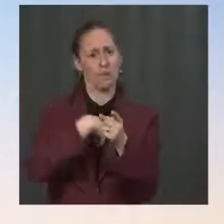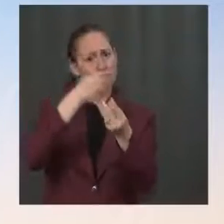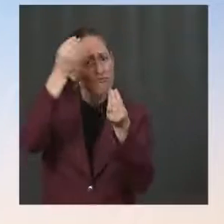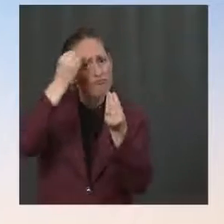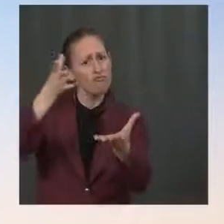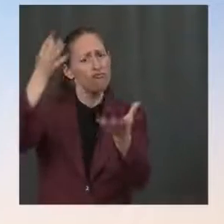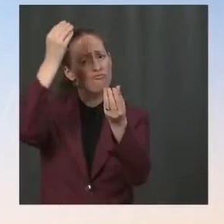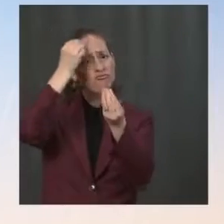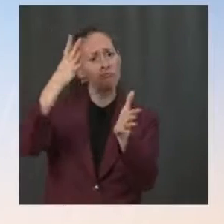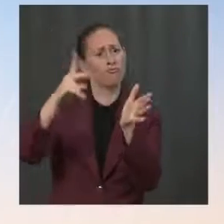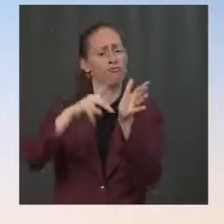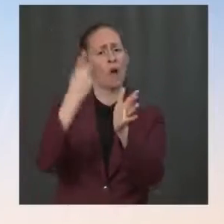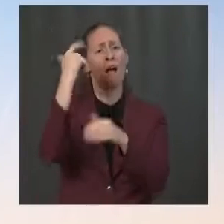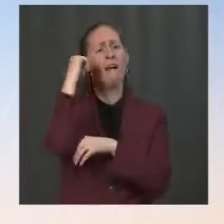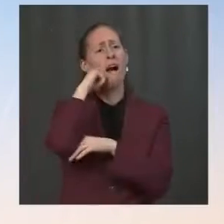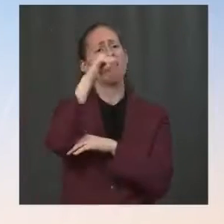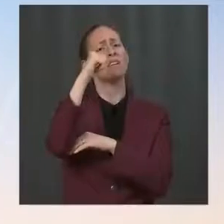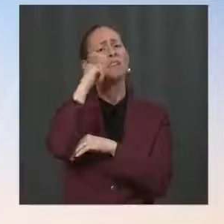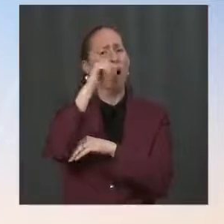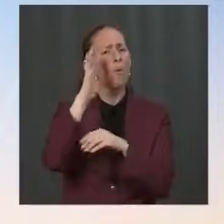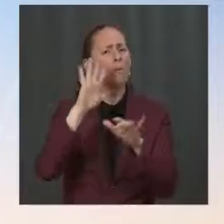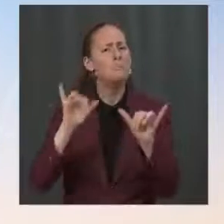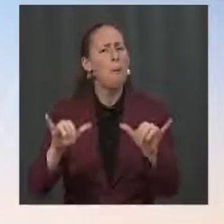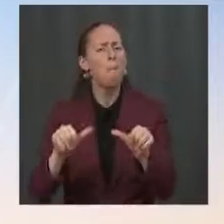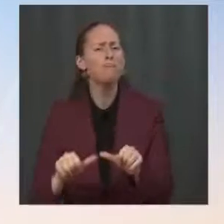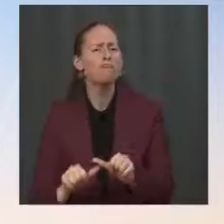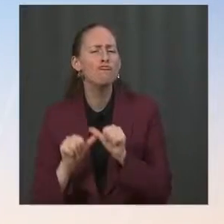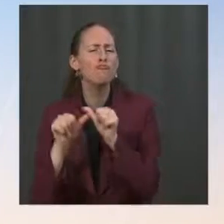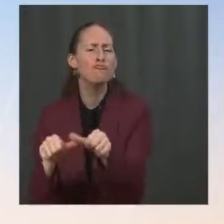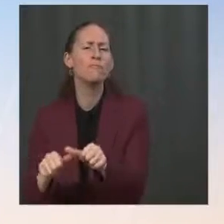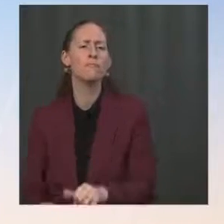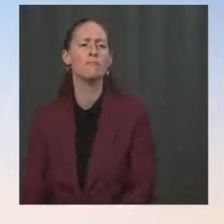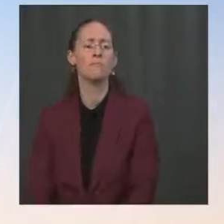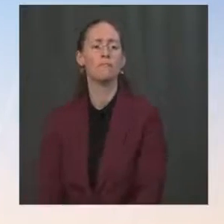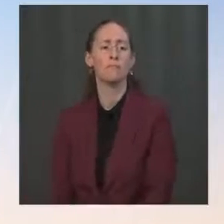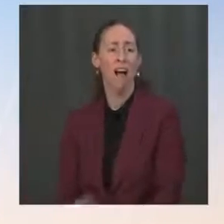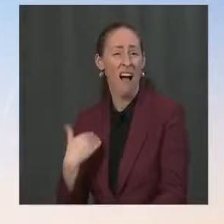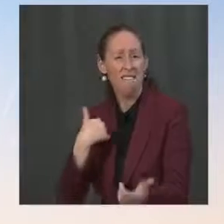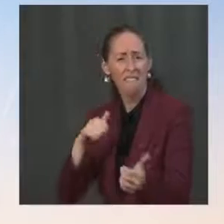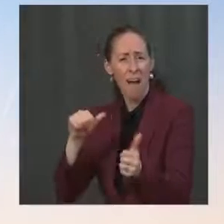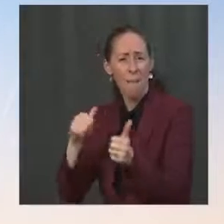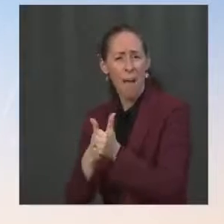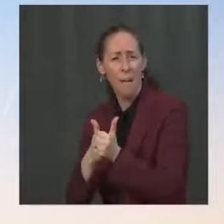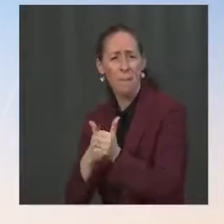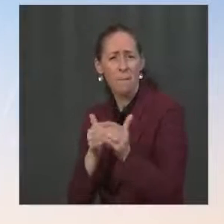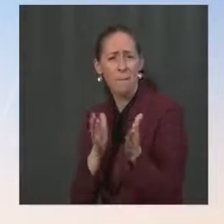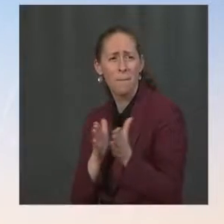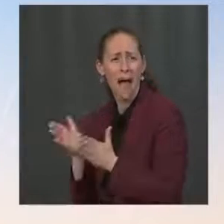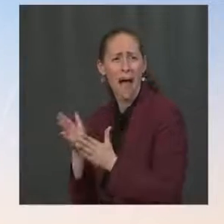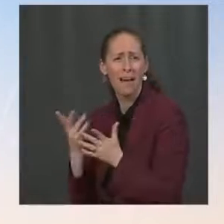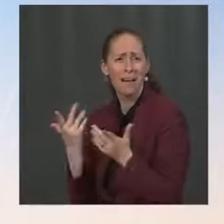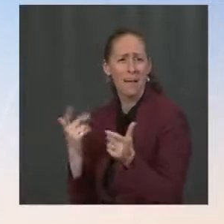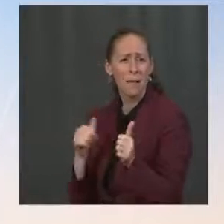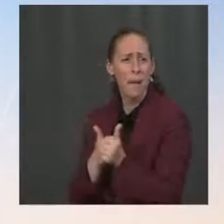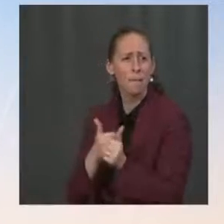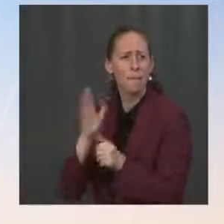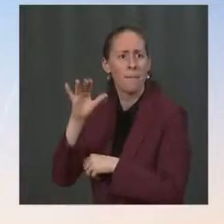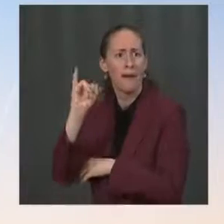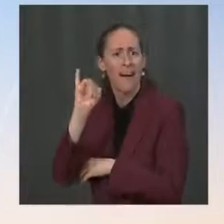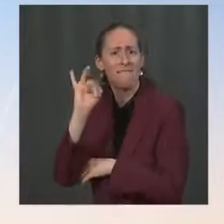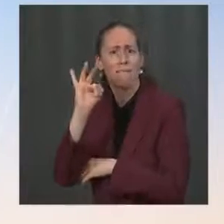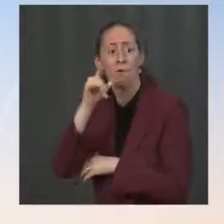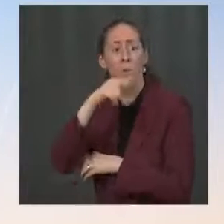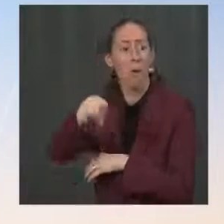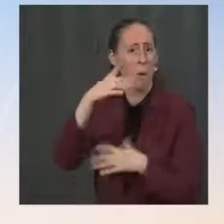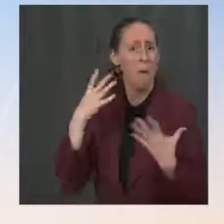One more question. Is there an alternative plan being discussed for how to get these people who are seeking to leave to the airport, given it is potentially